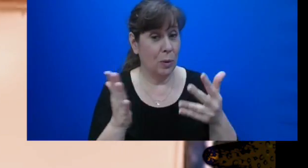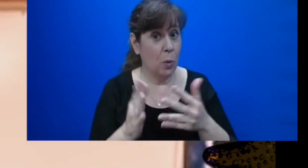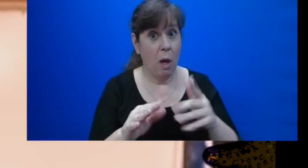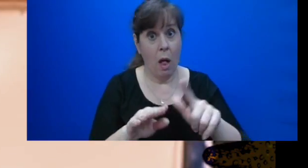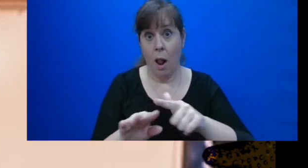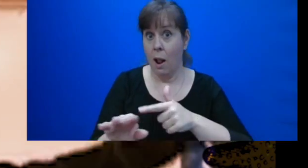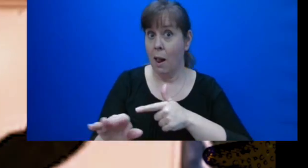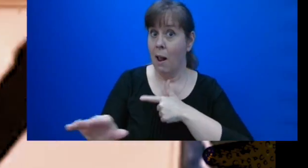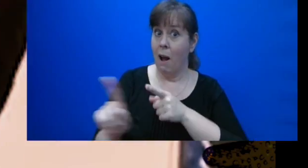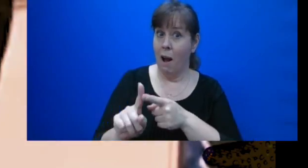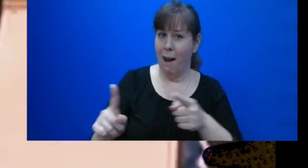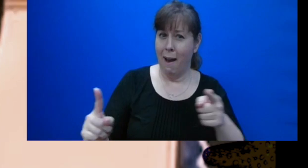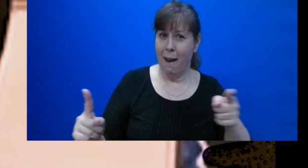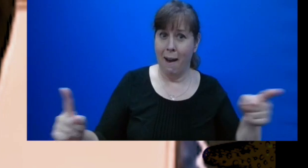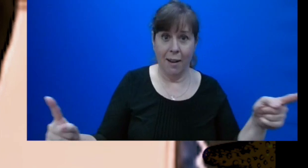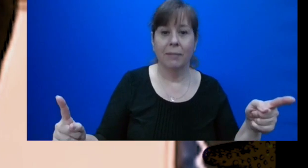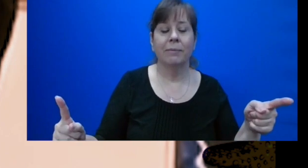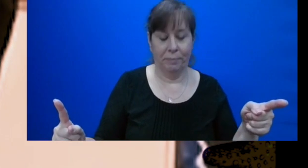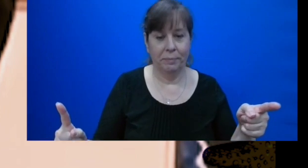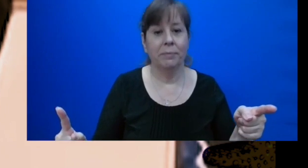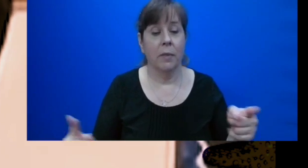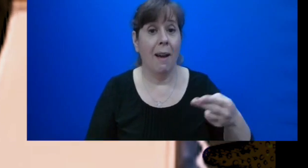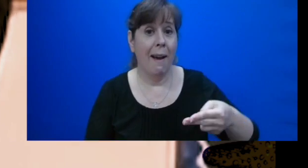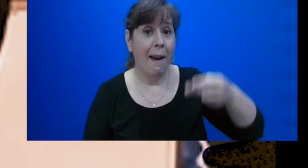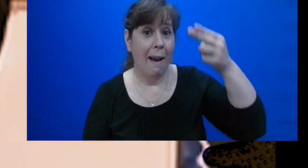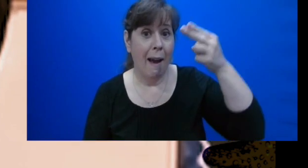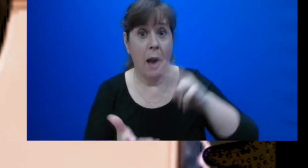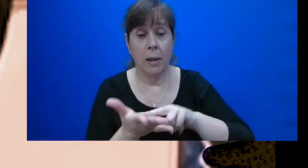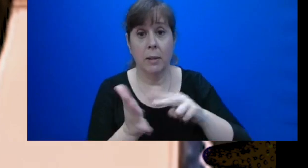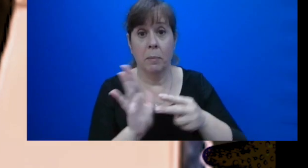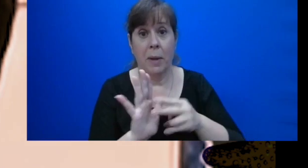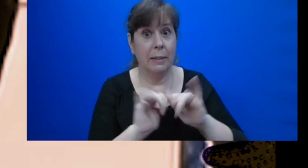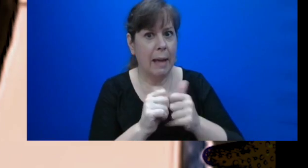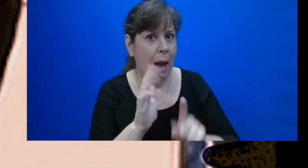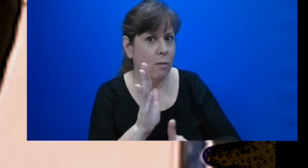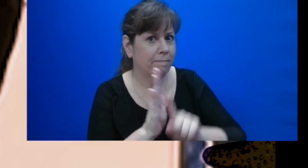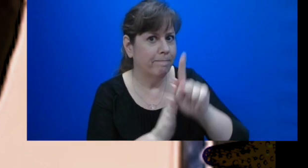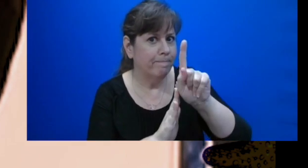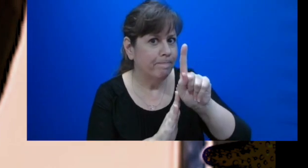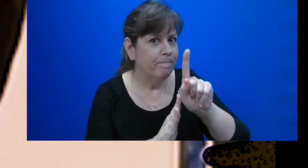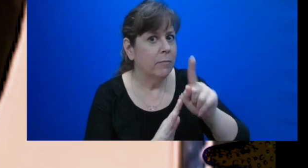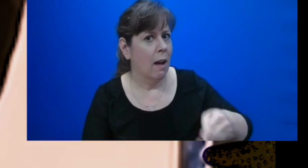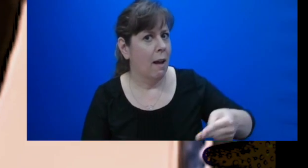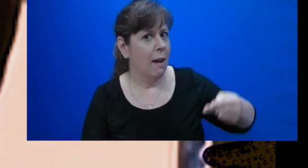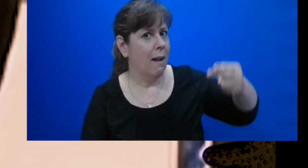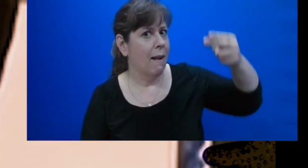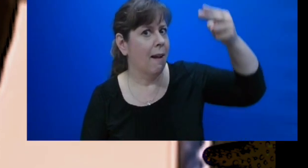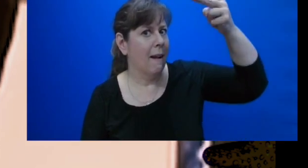is. Height is the measurement of how high or tall something is.